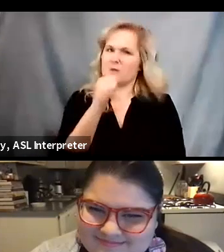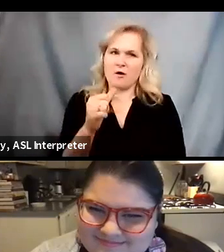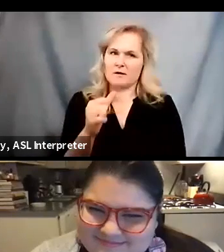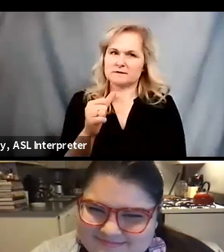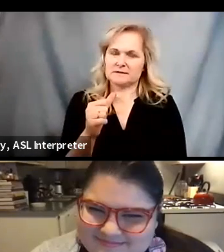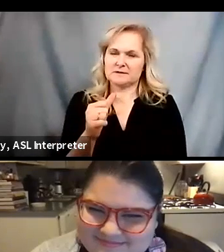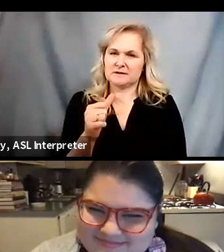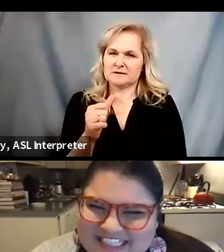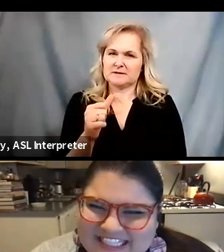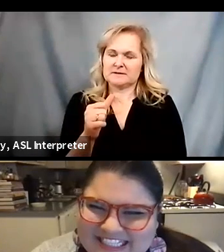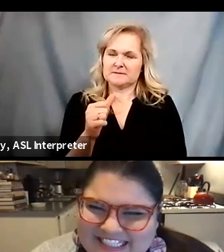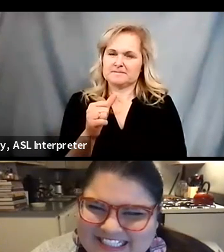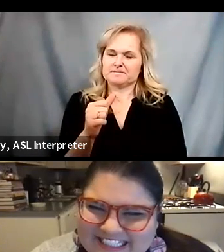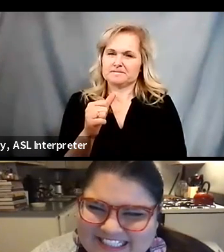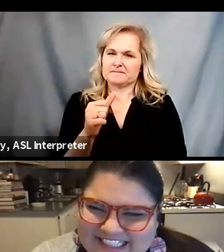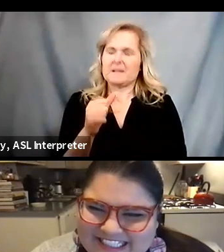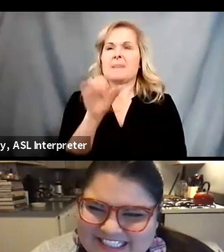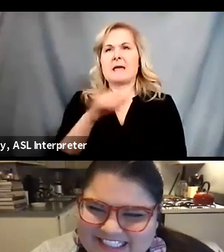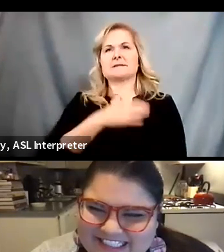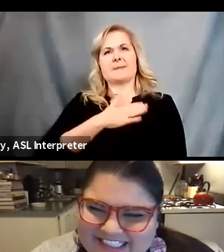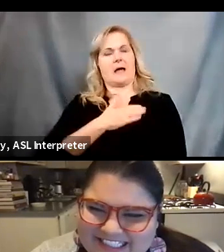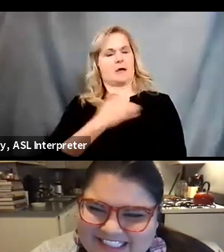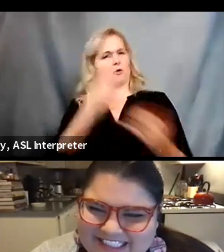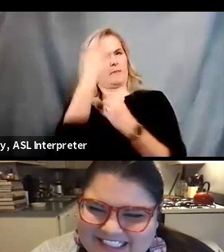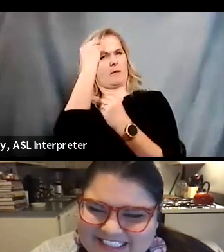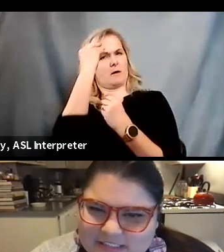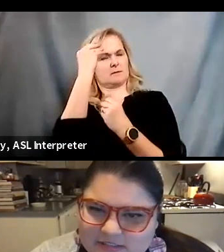I think that's my current thought.